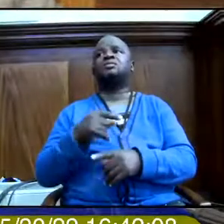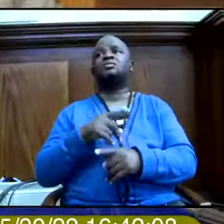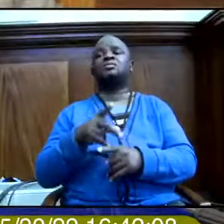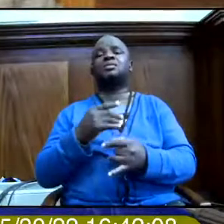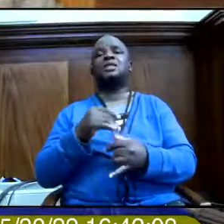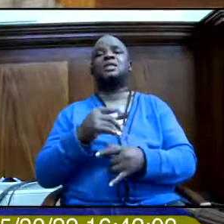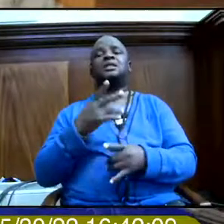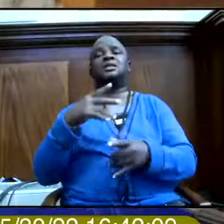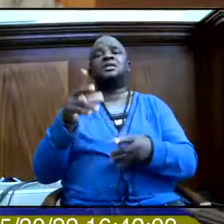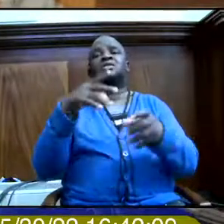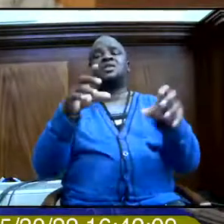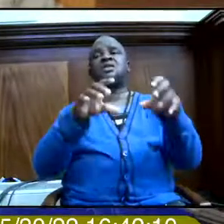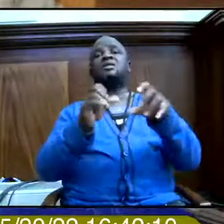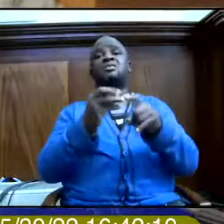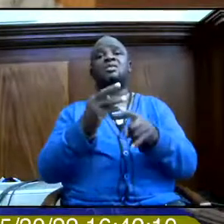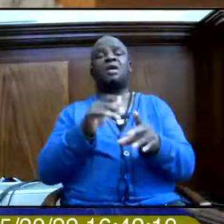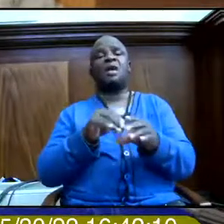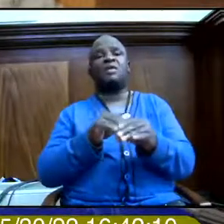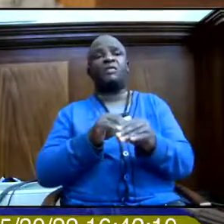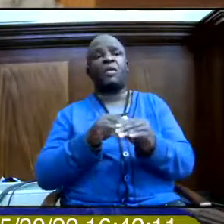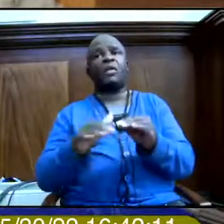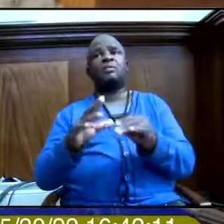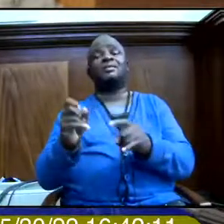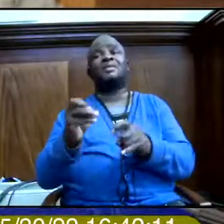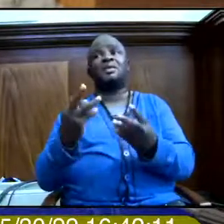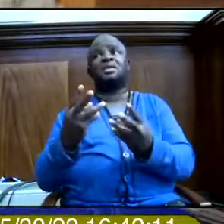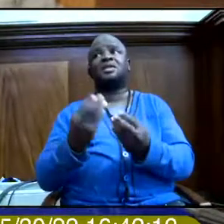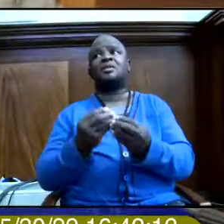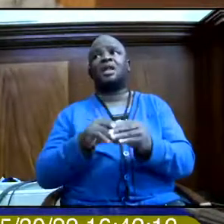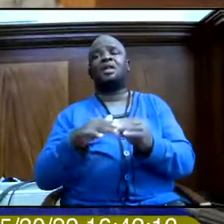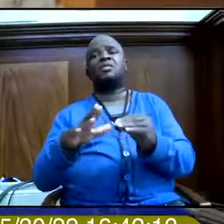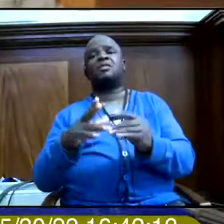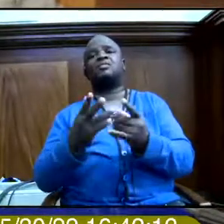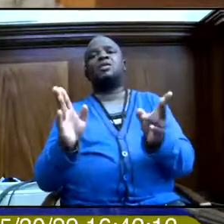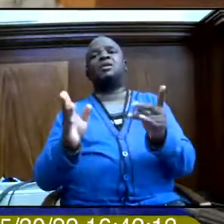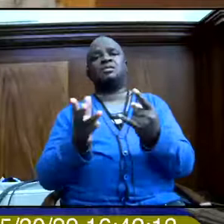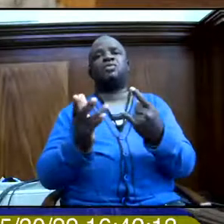function when they see a vacuum they will close it